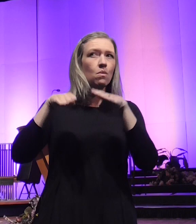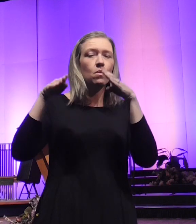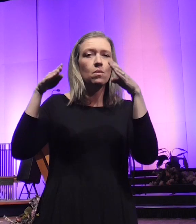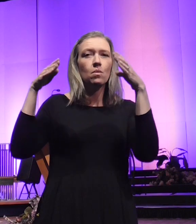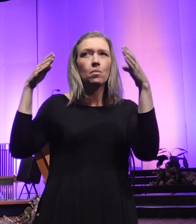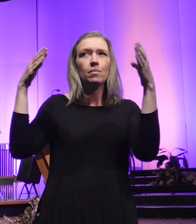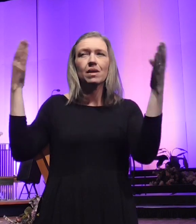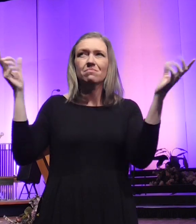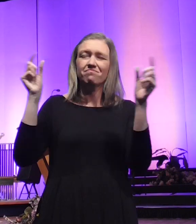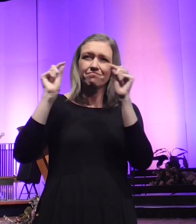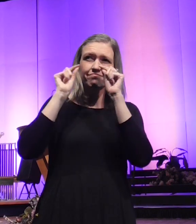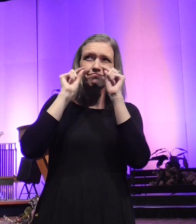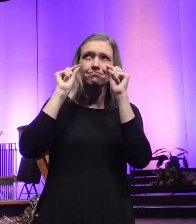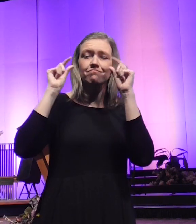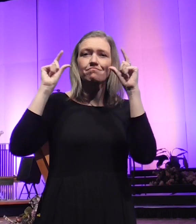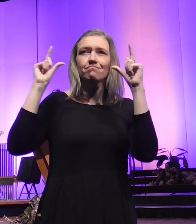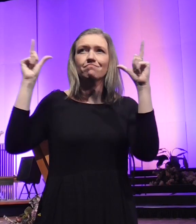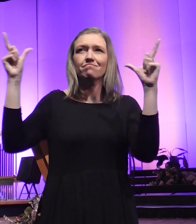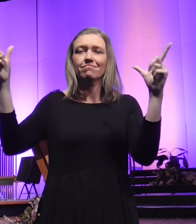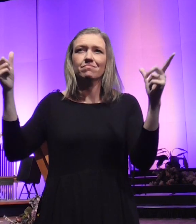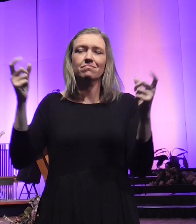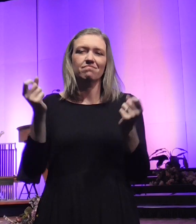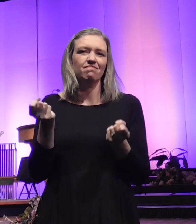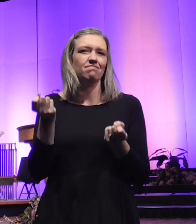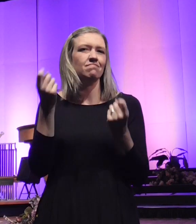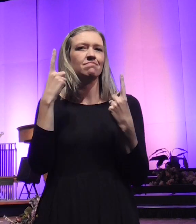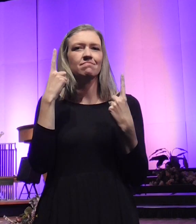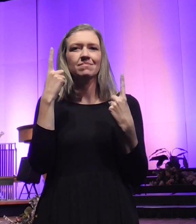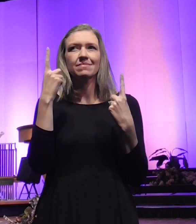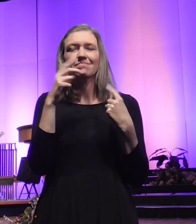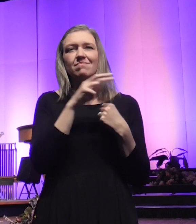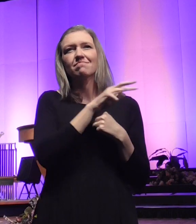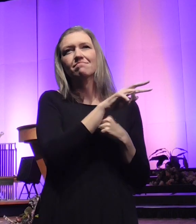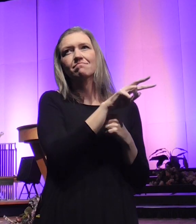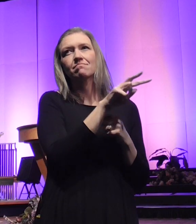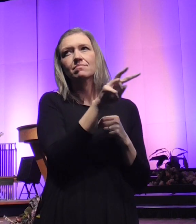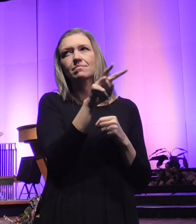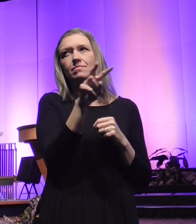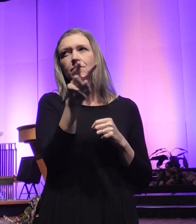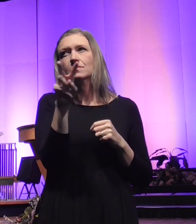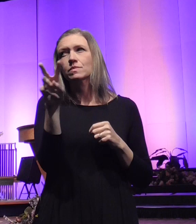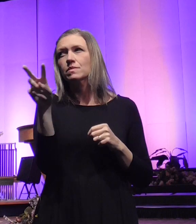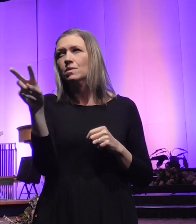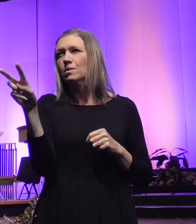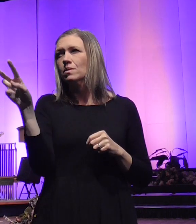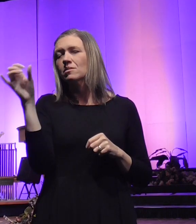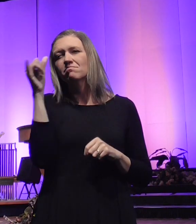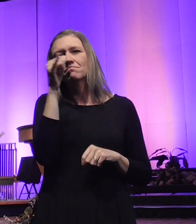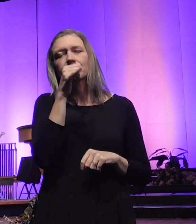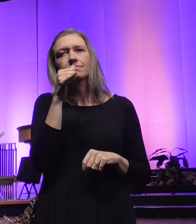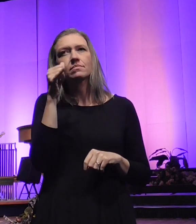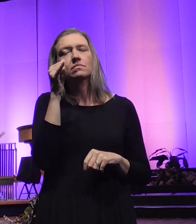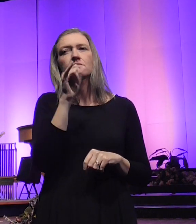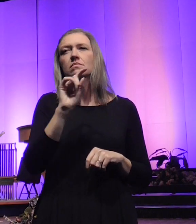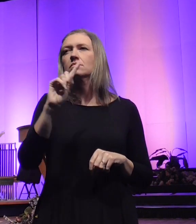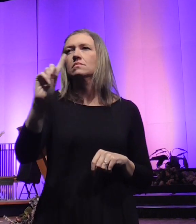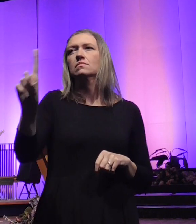open my eyes and see there is